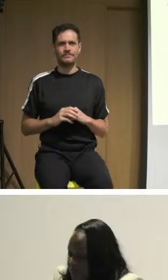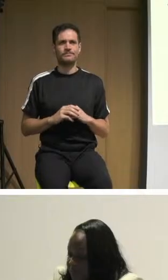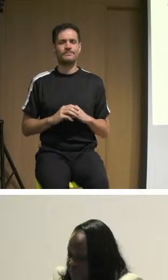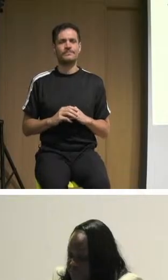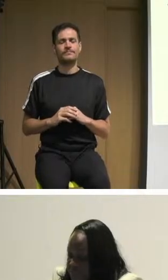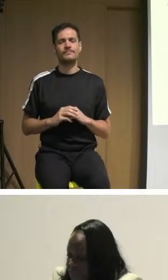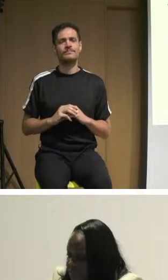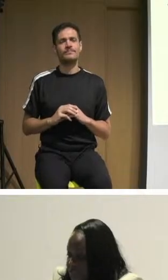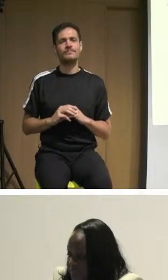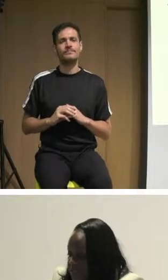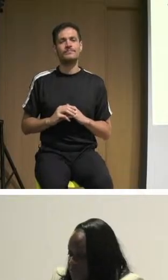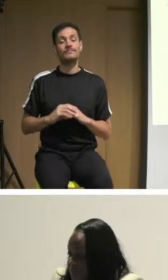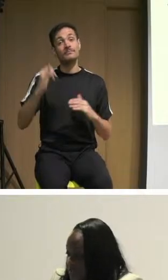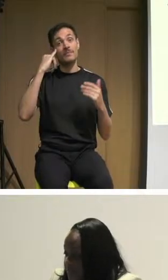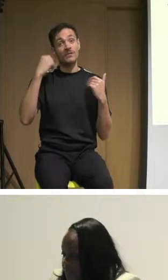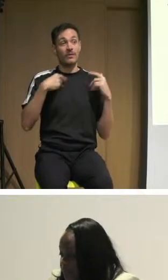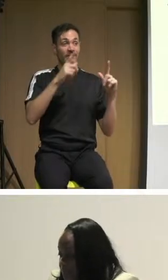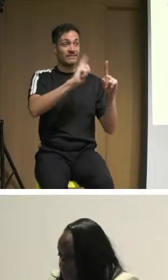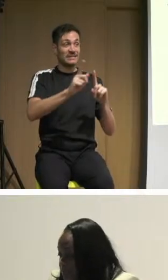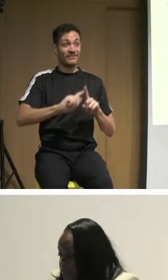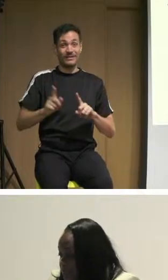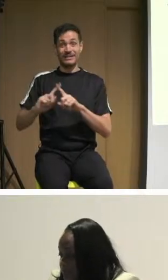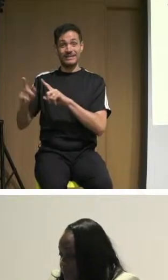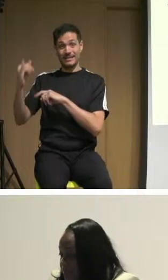If we have different ideas, please present them.